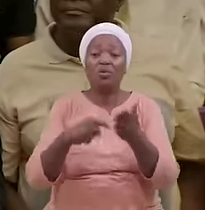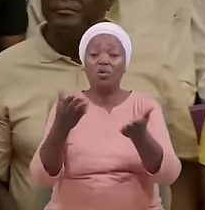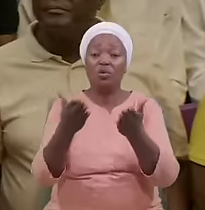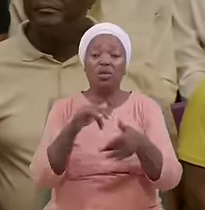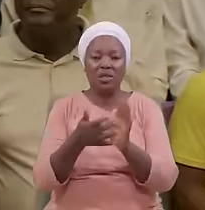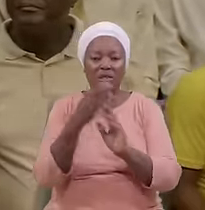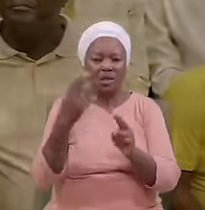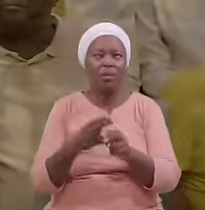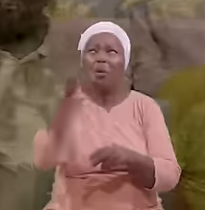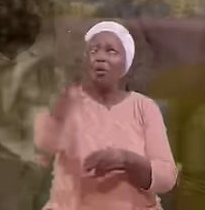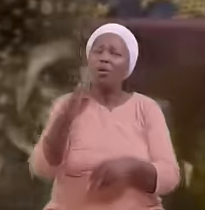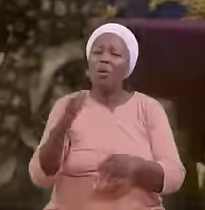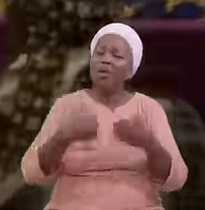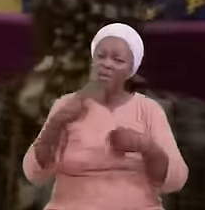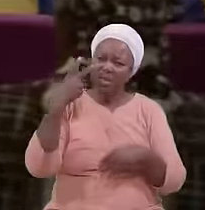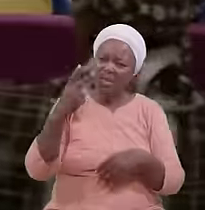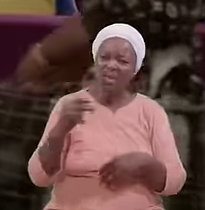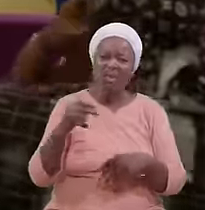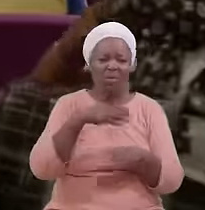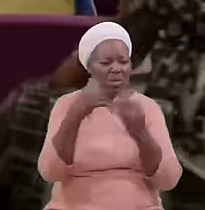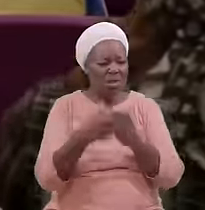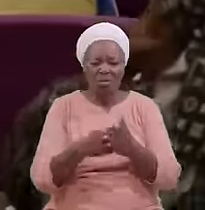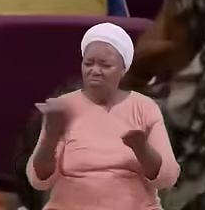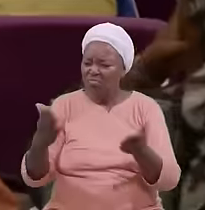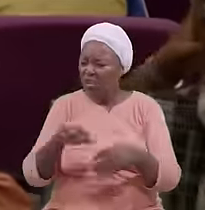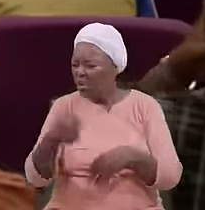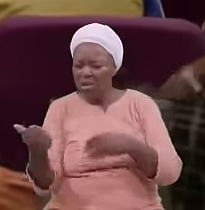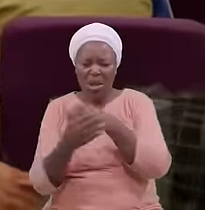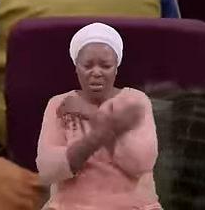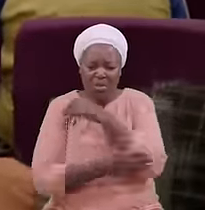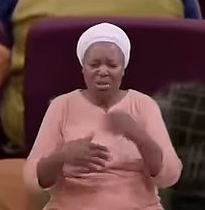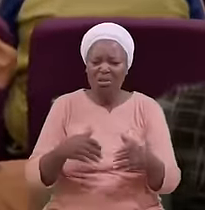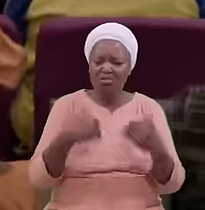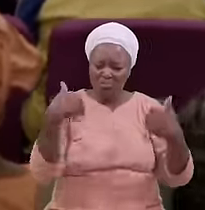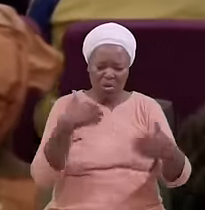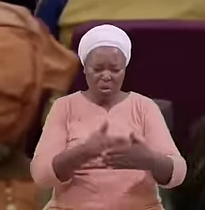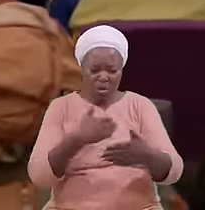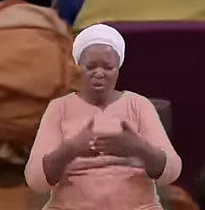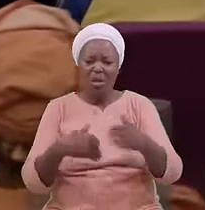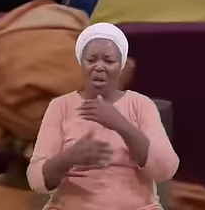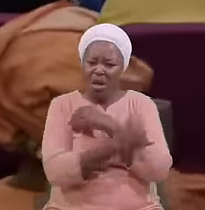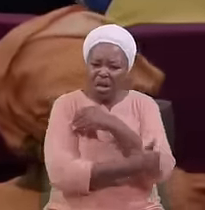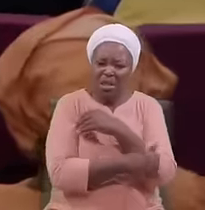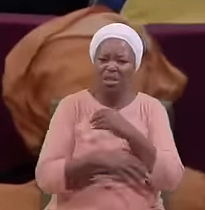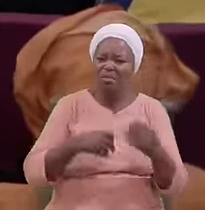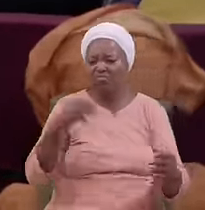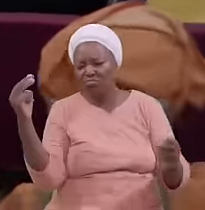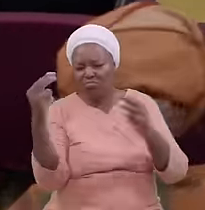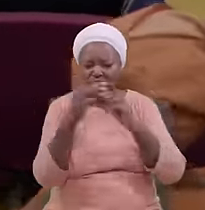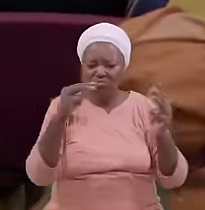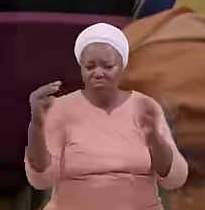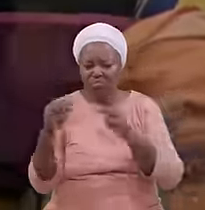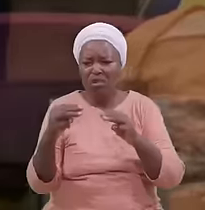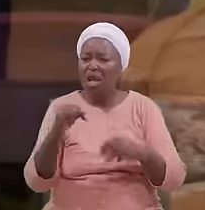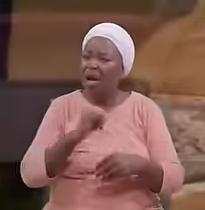God, have you seen all these neighboring countries? They are waging war. I want to see victory. You